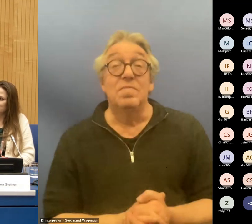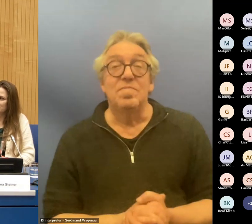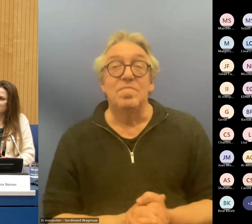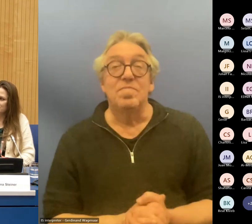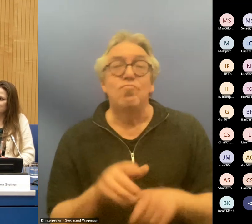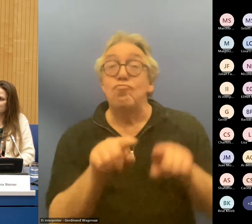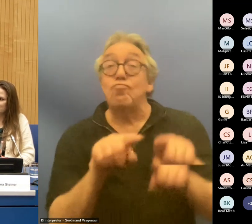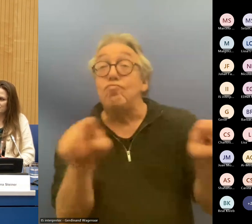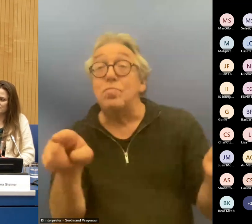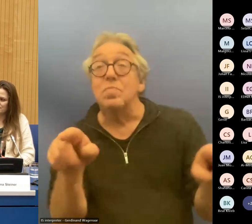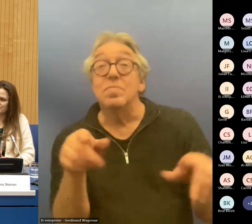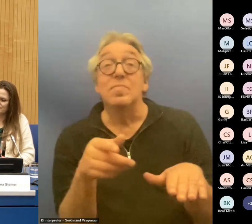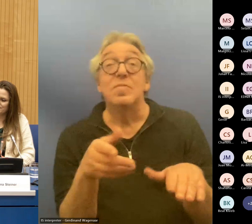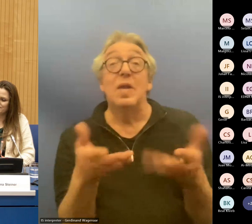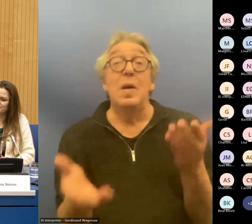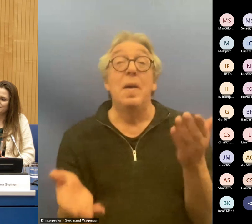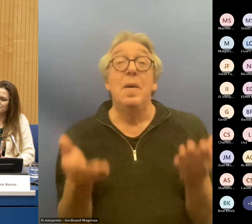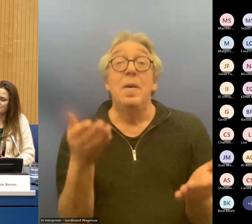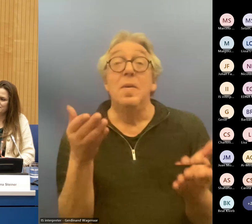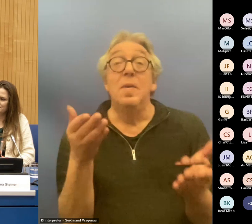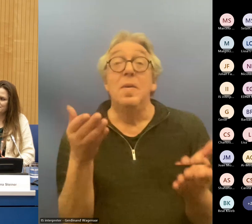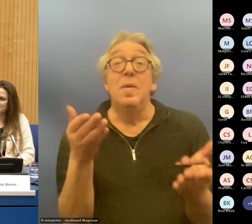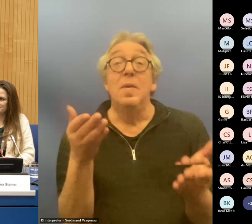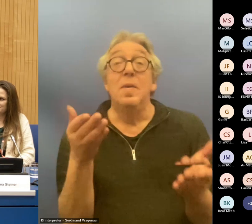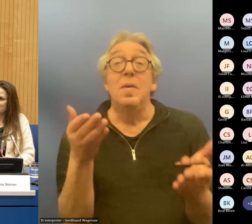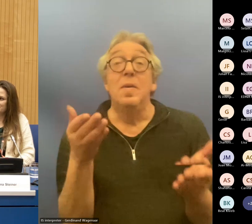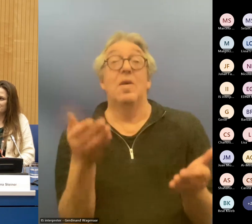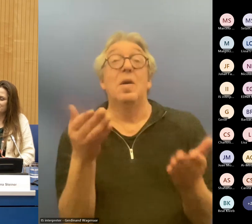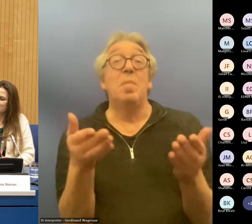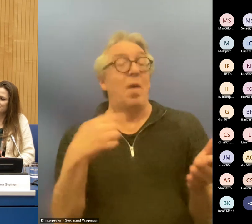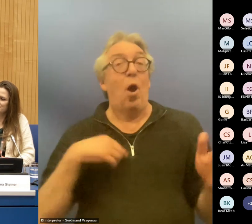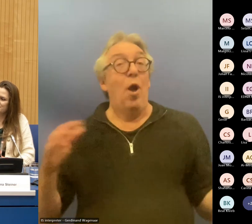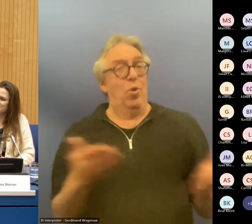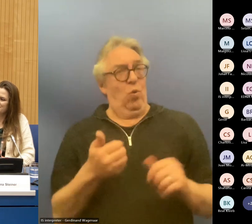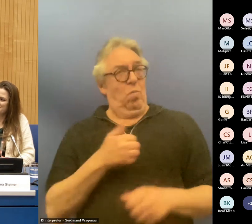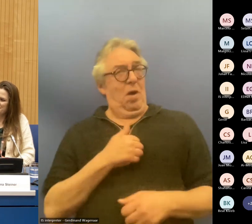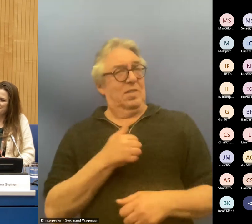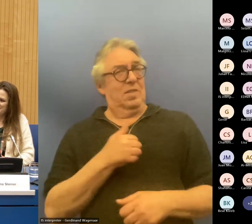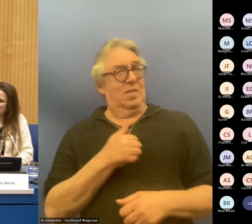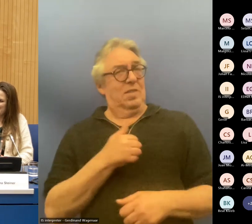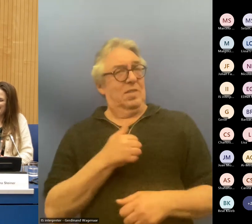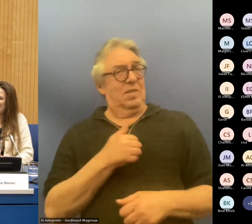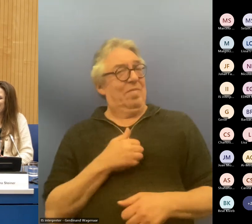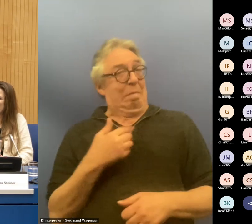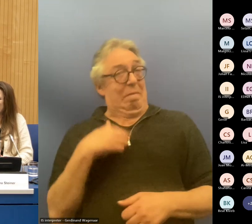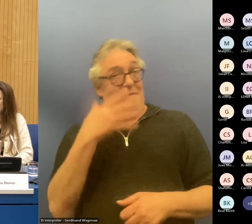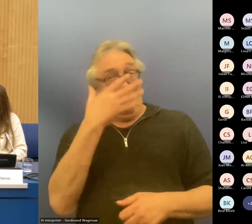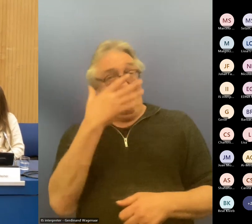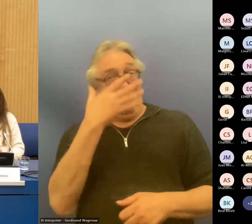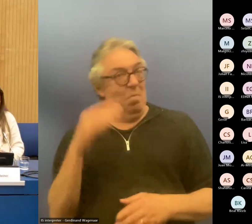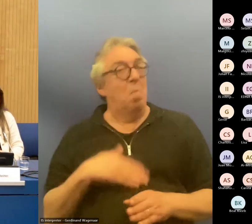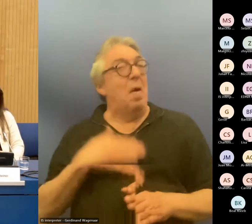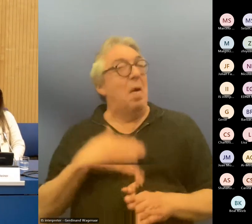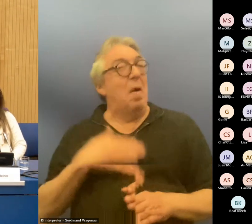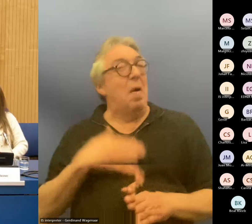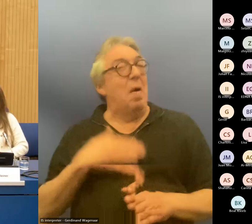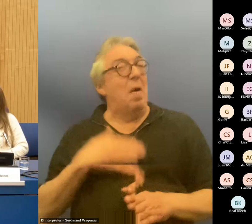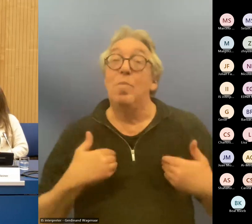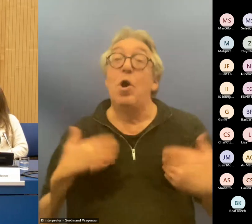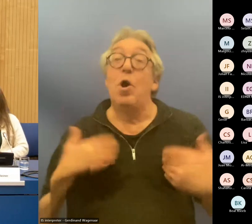whom I did not introduce myself properly, but I decided to leave until the end. I am a dark